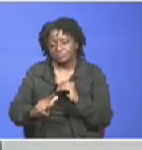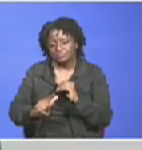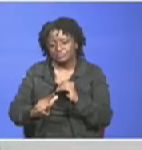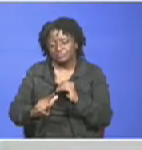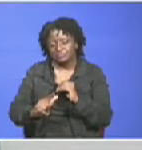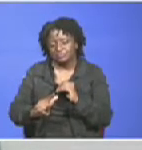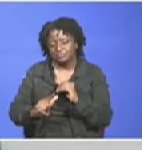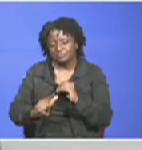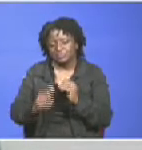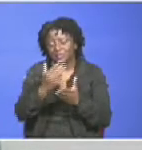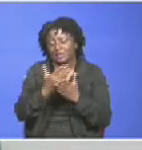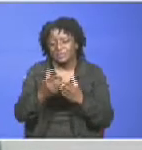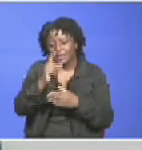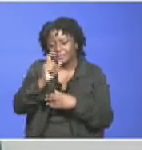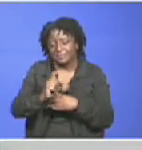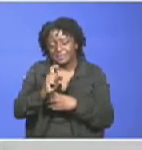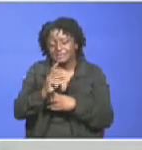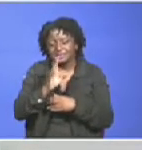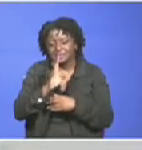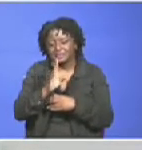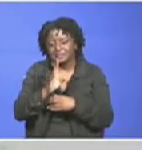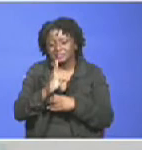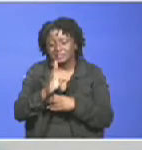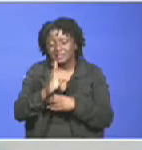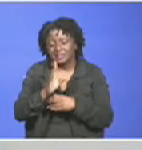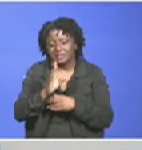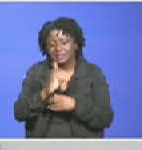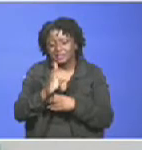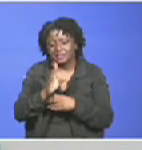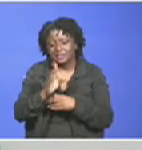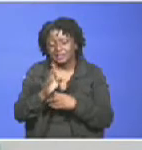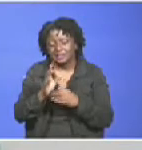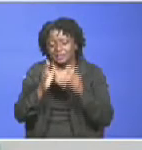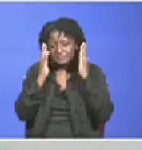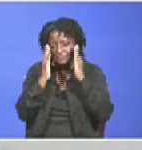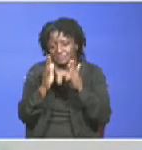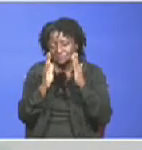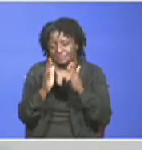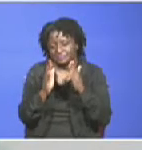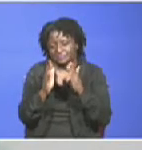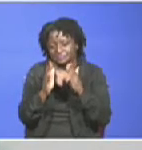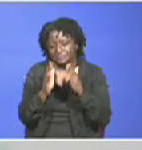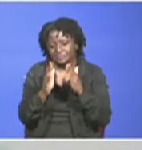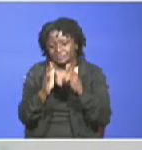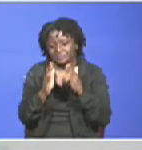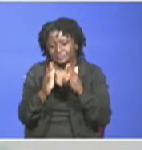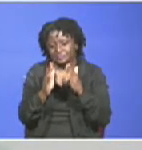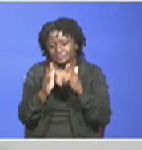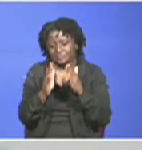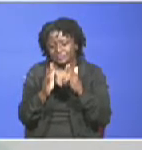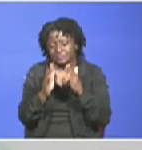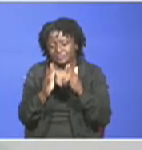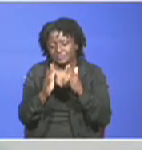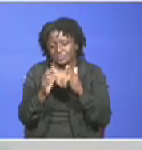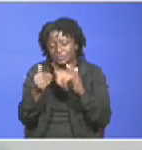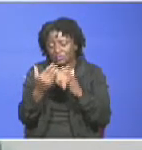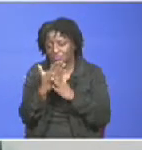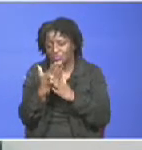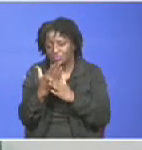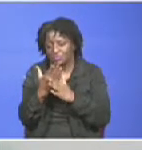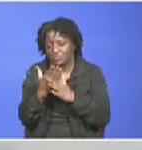It's something that has to be tackled through a series of measures, one of which is